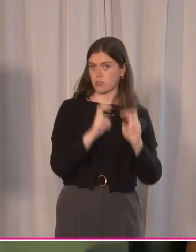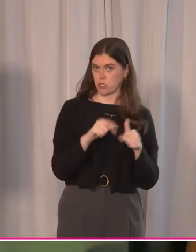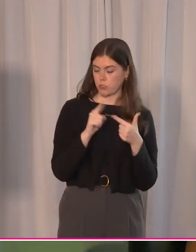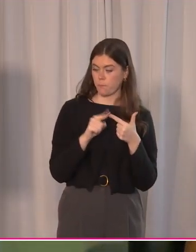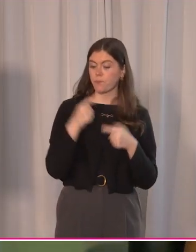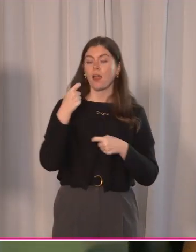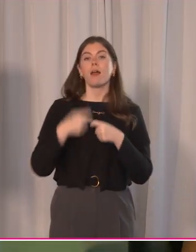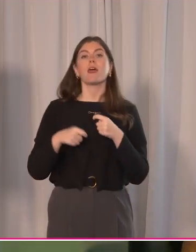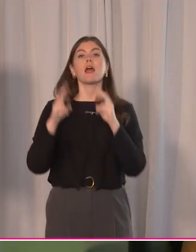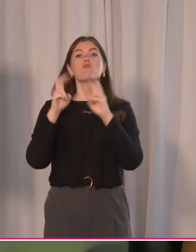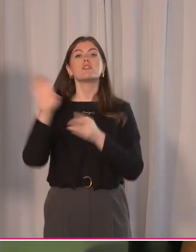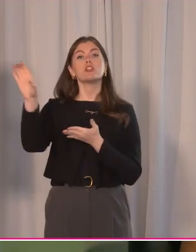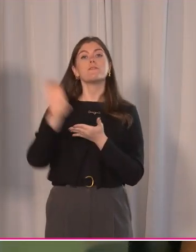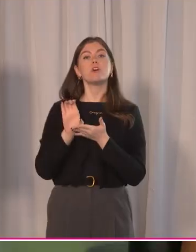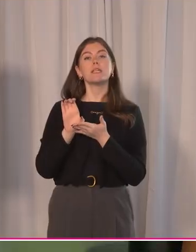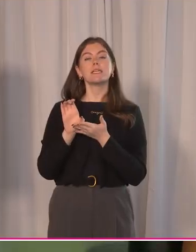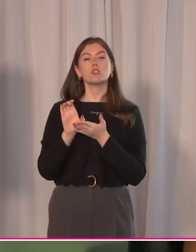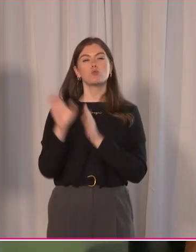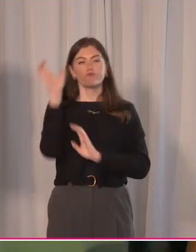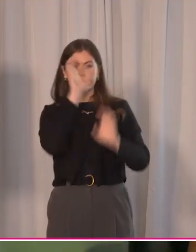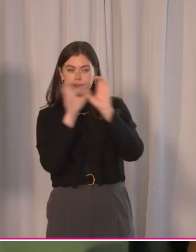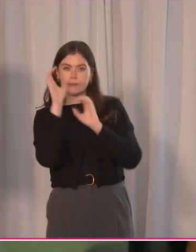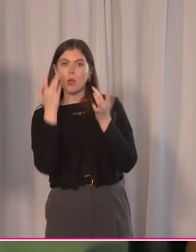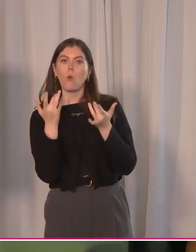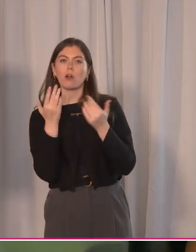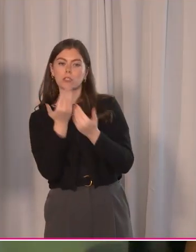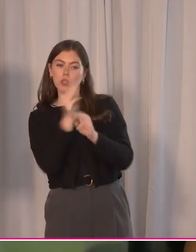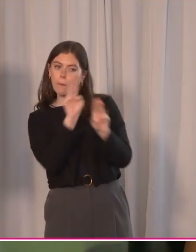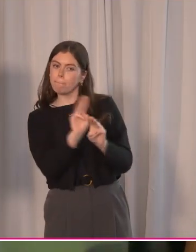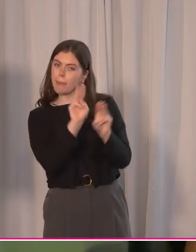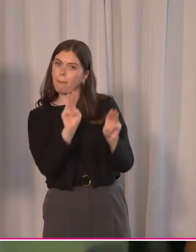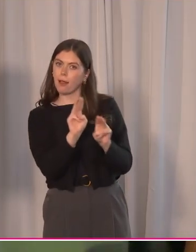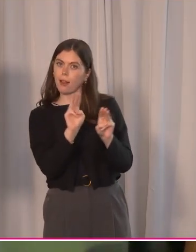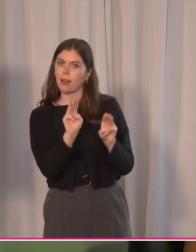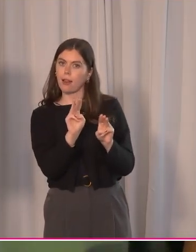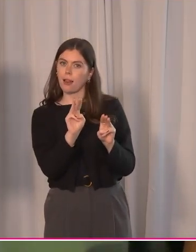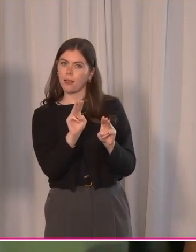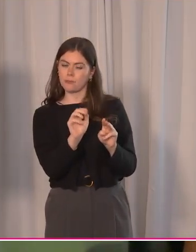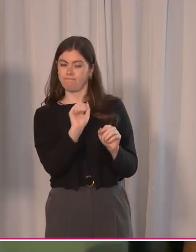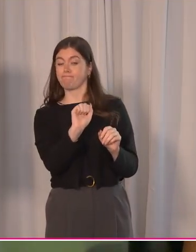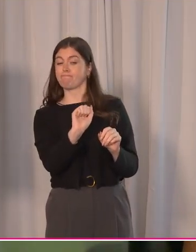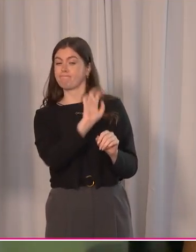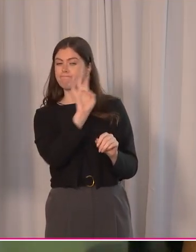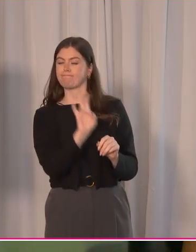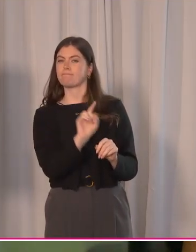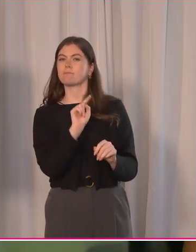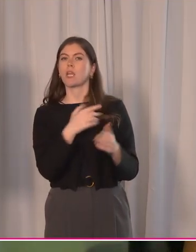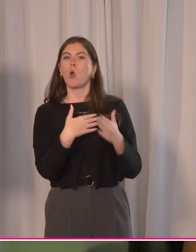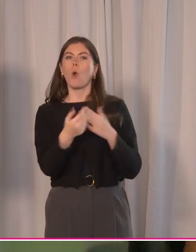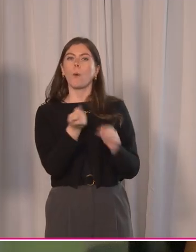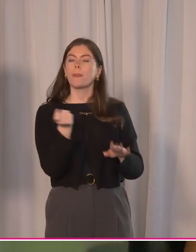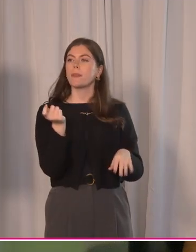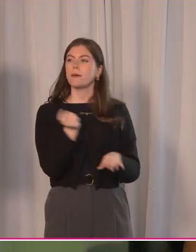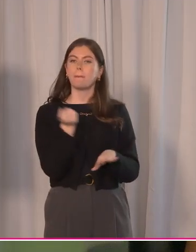research funding to do scoping from the perspective of the young people. What would an ideal relationship and sex